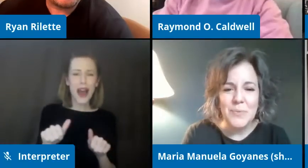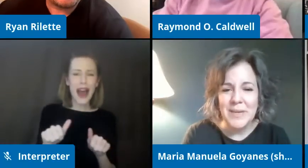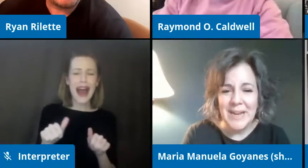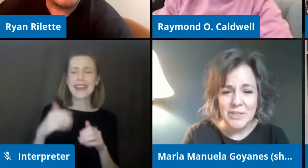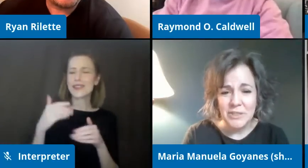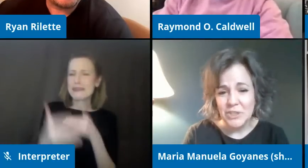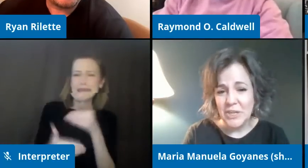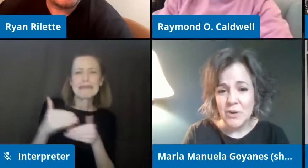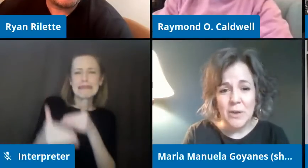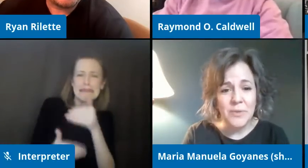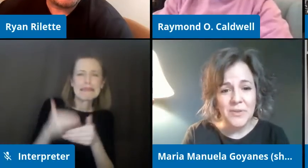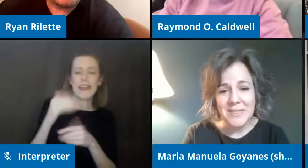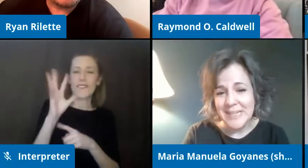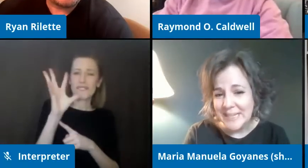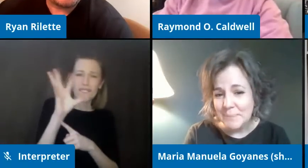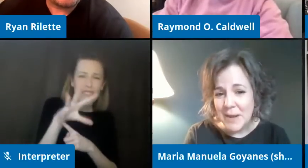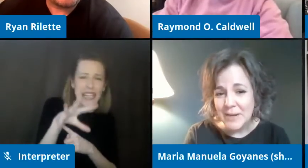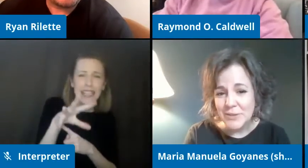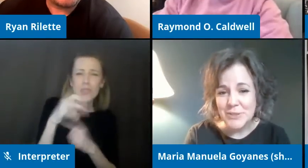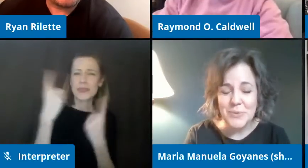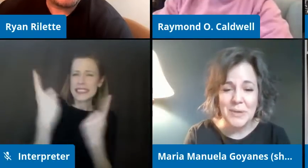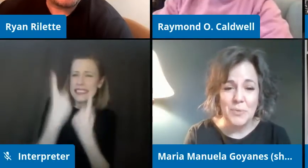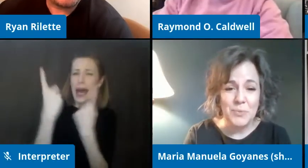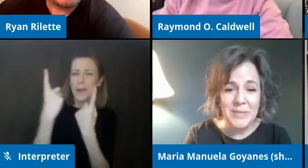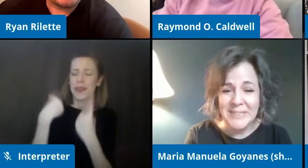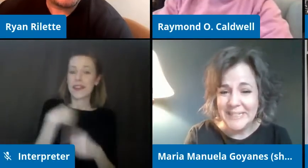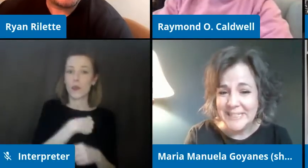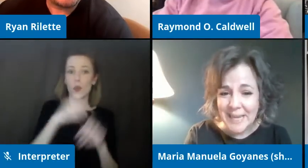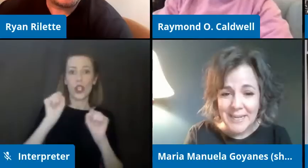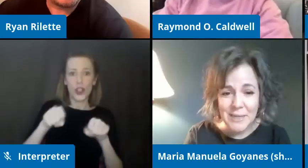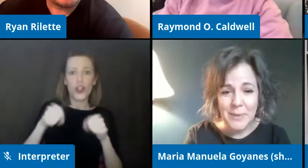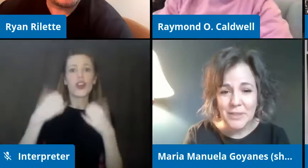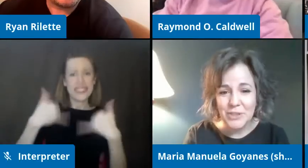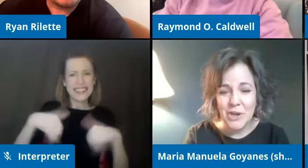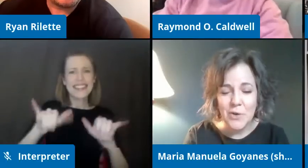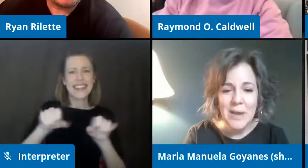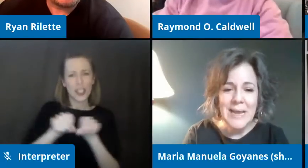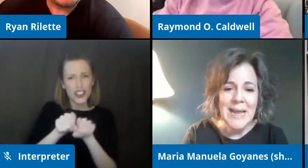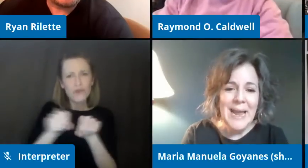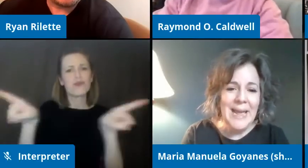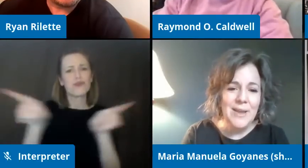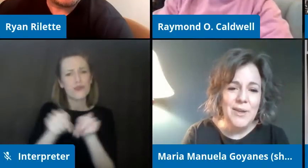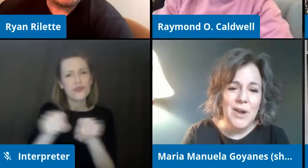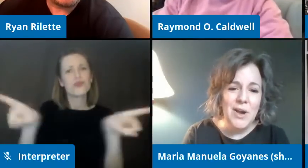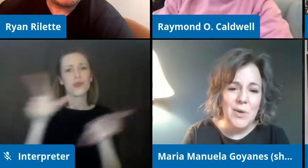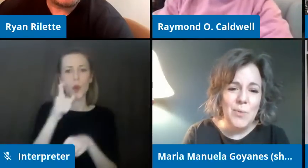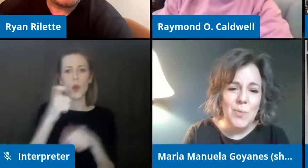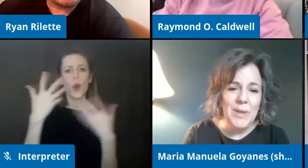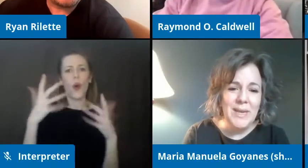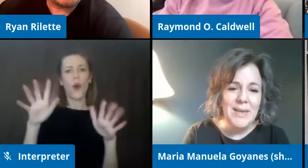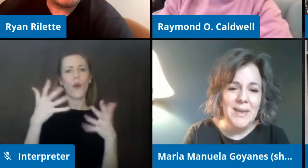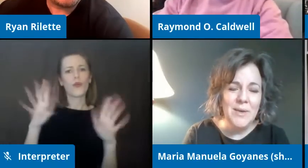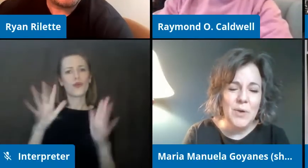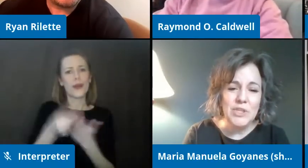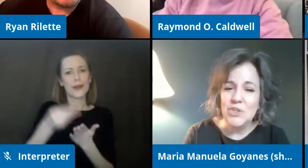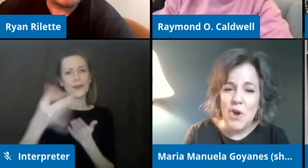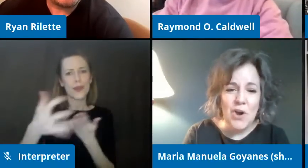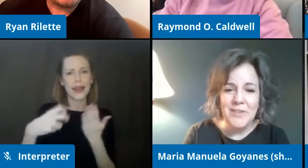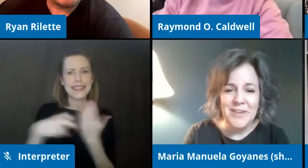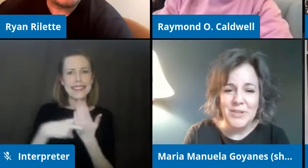to happen so that we could actually share out with all the ticket buyers who were really excited about the show. And